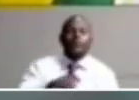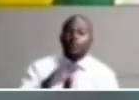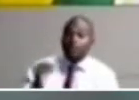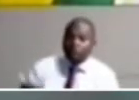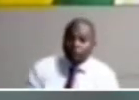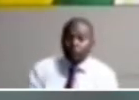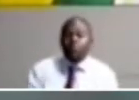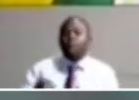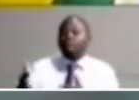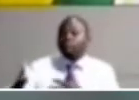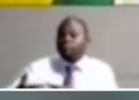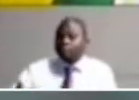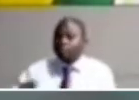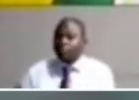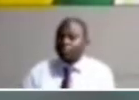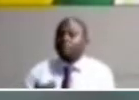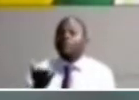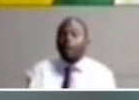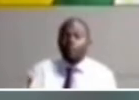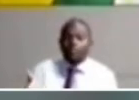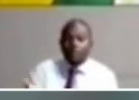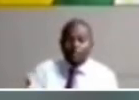new industrial opportunities.